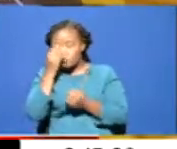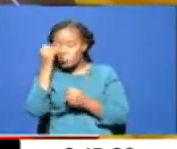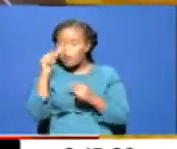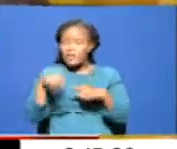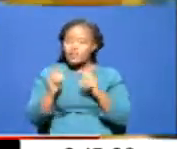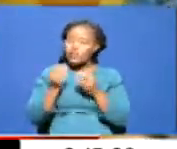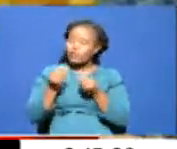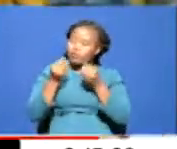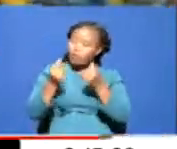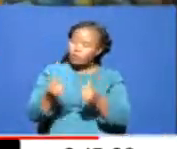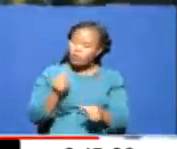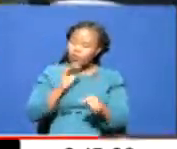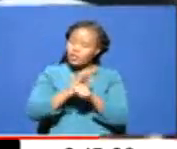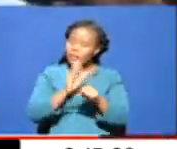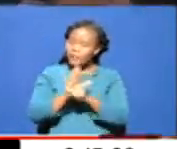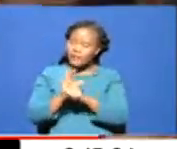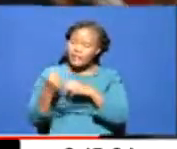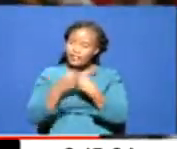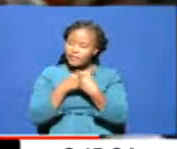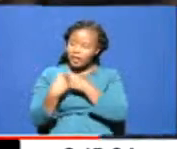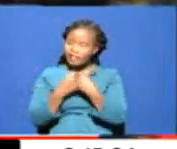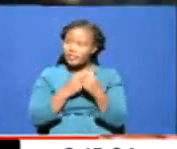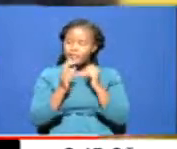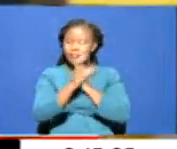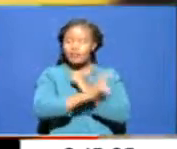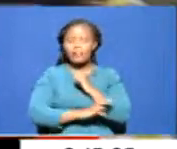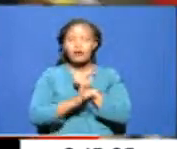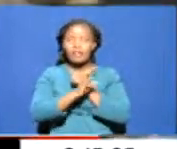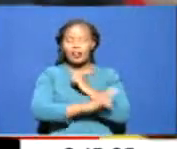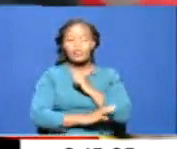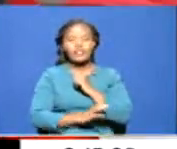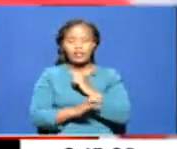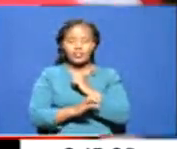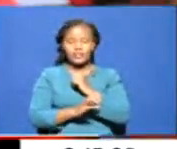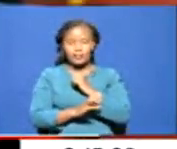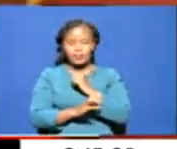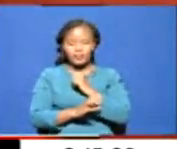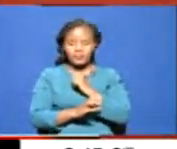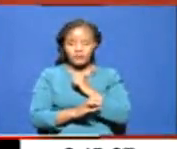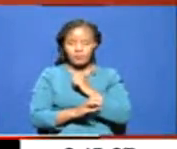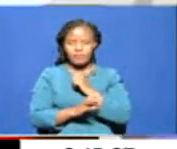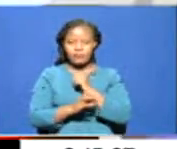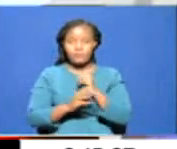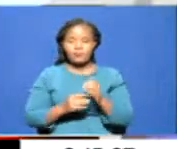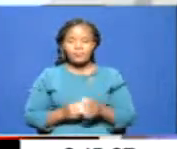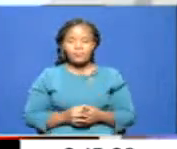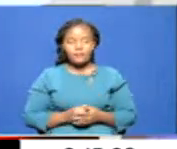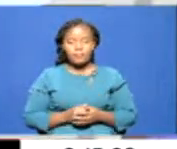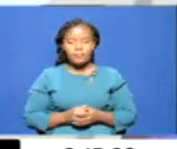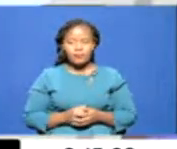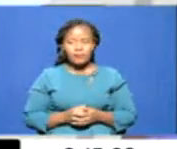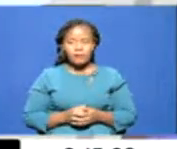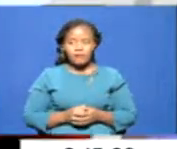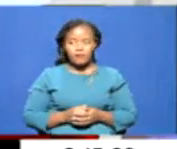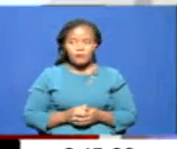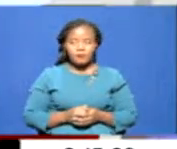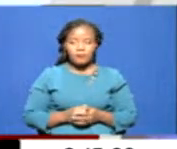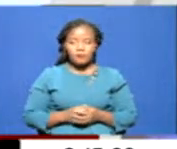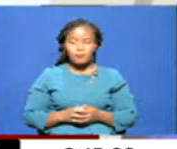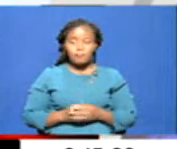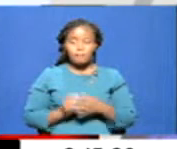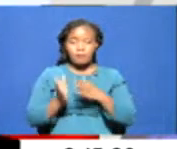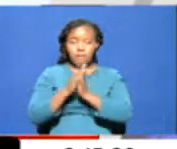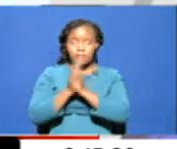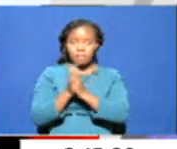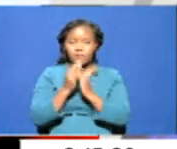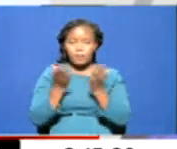to what is ailing the country. Kevin Washira, Prime Edition. Well, that story brings us to our